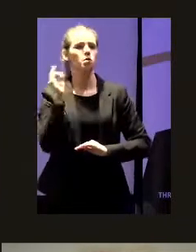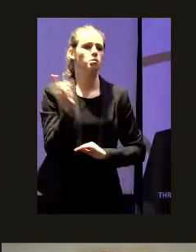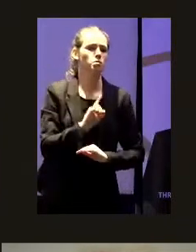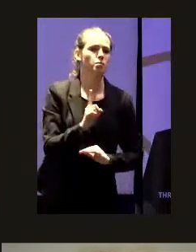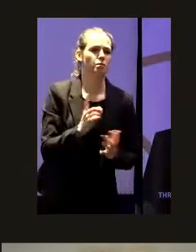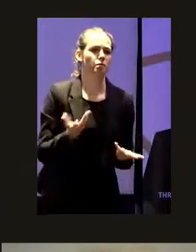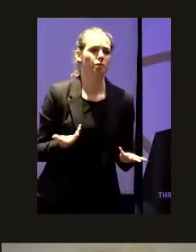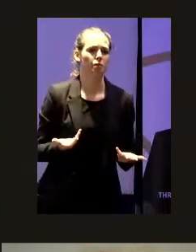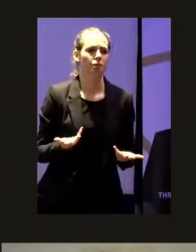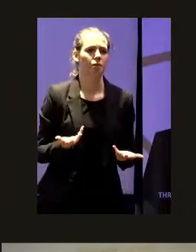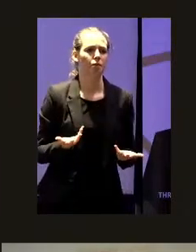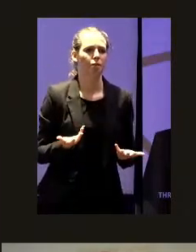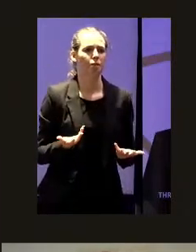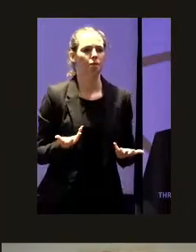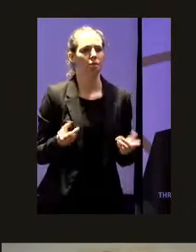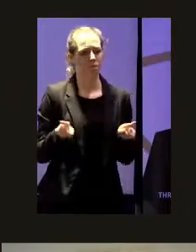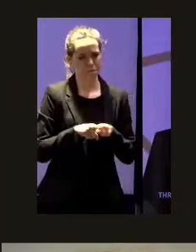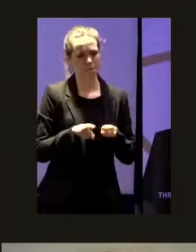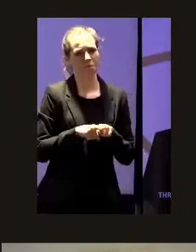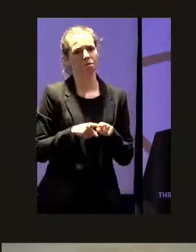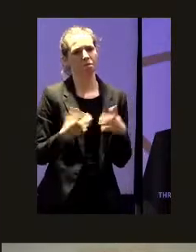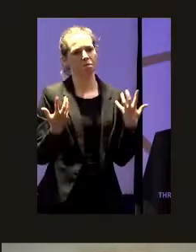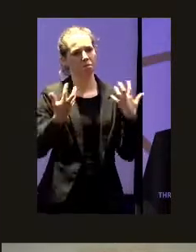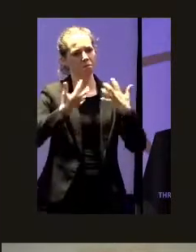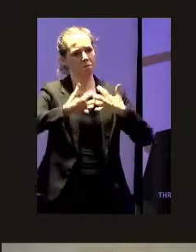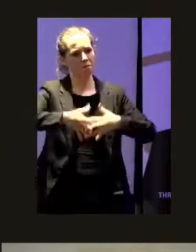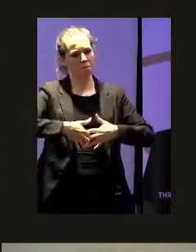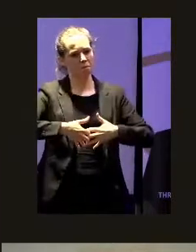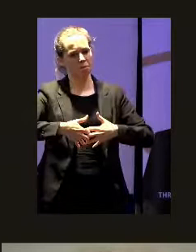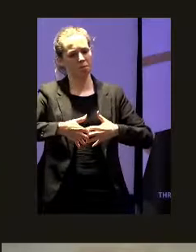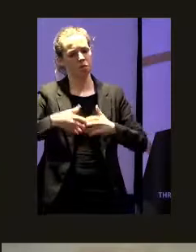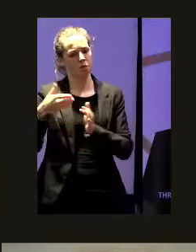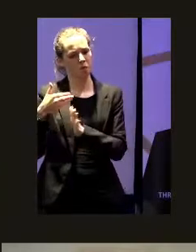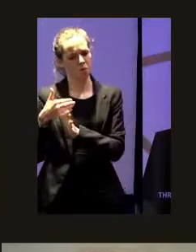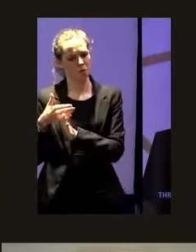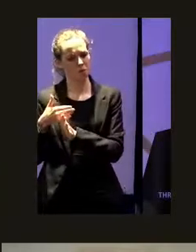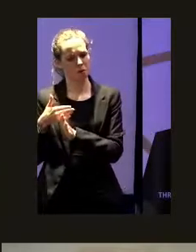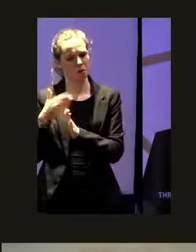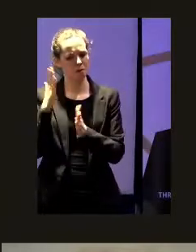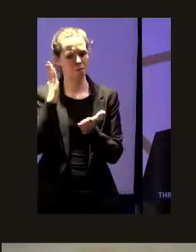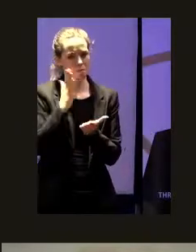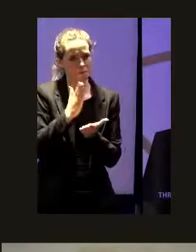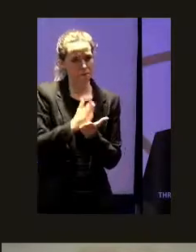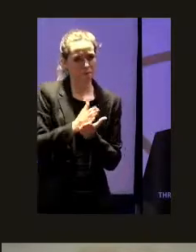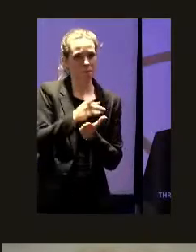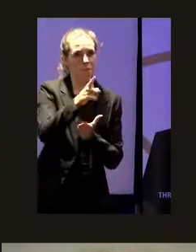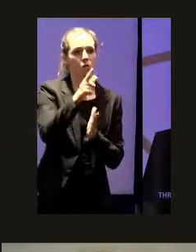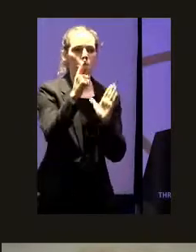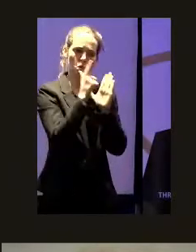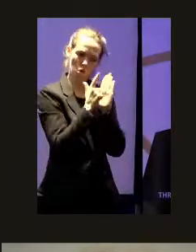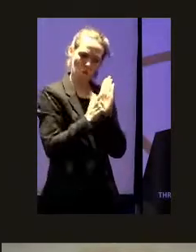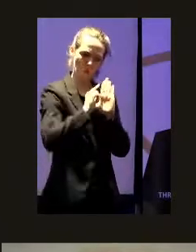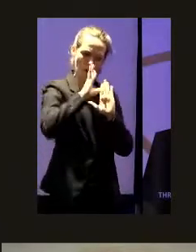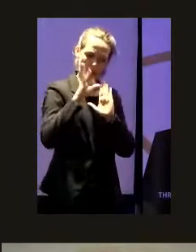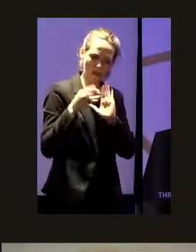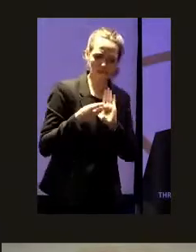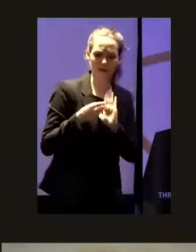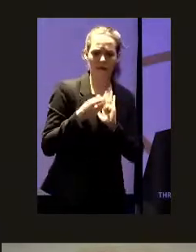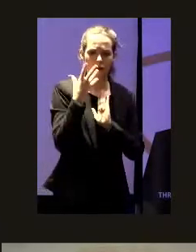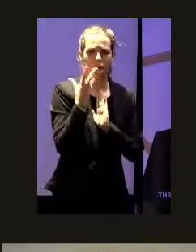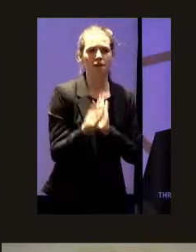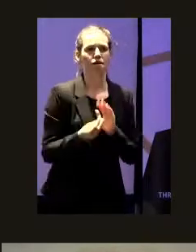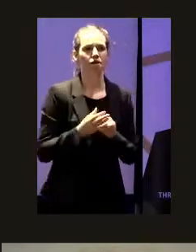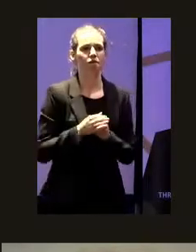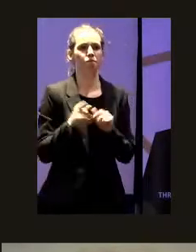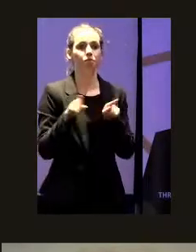the work that we do, so that at least we are guided by all other relevant pieces of legislation, including the